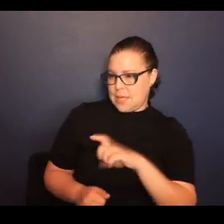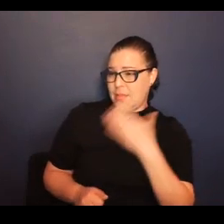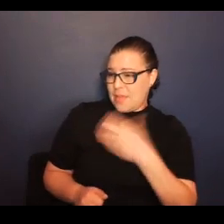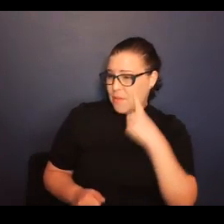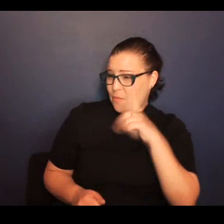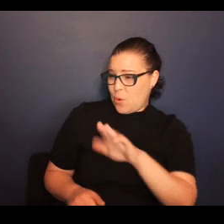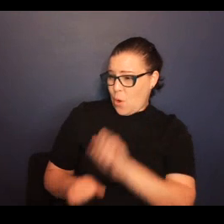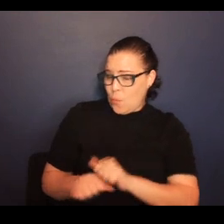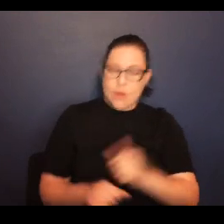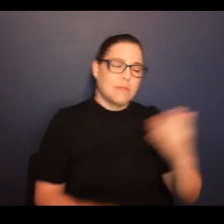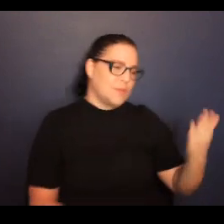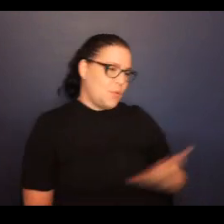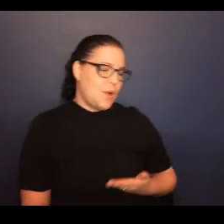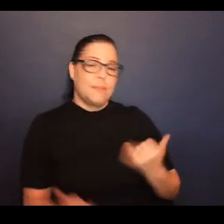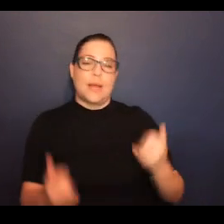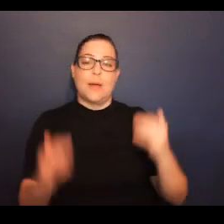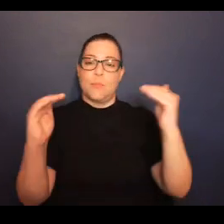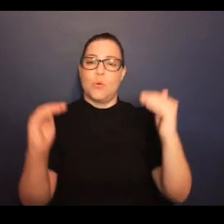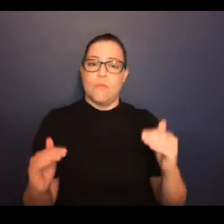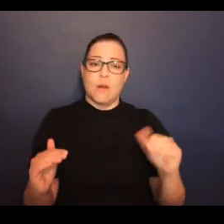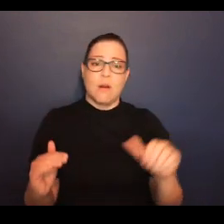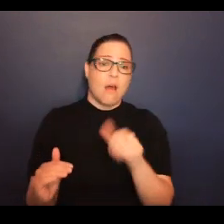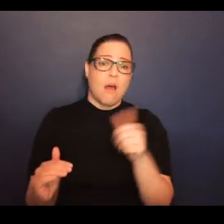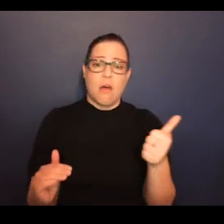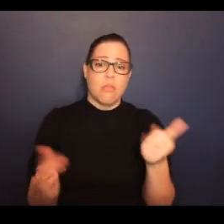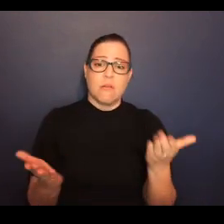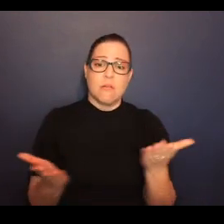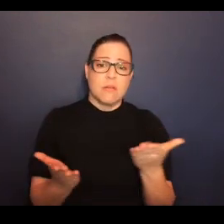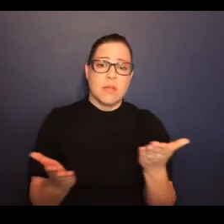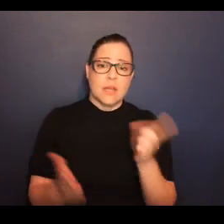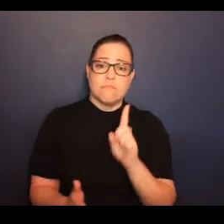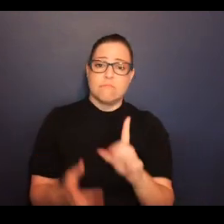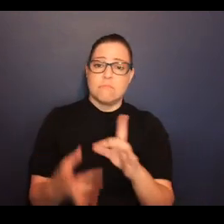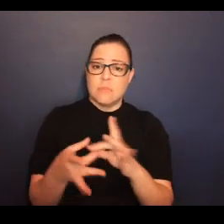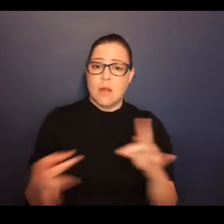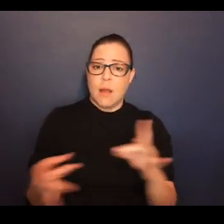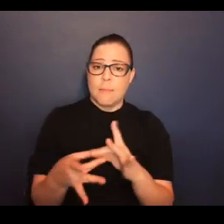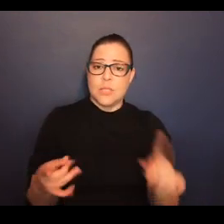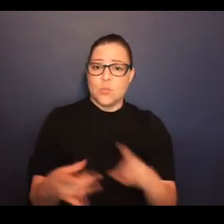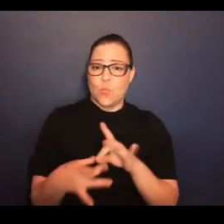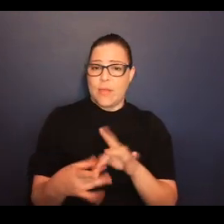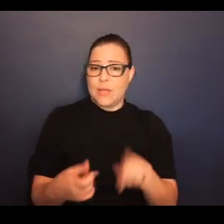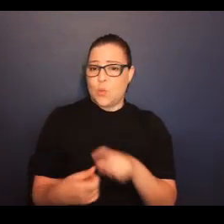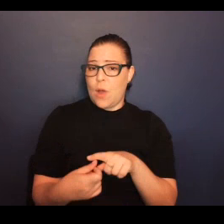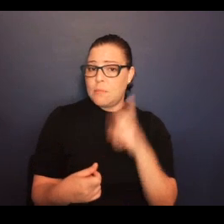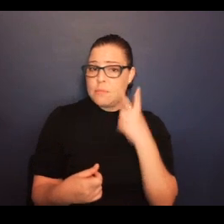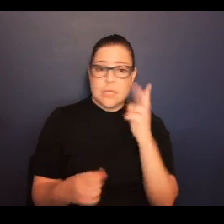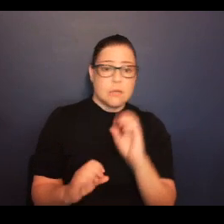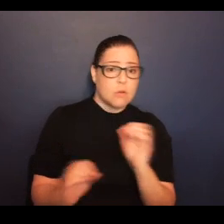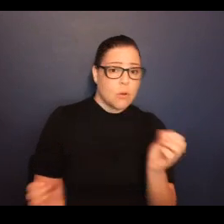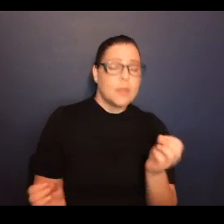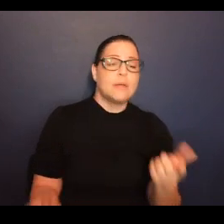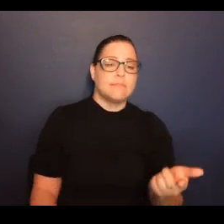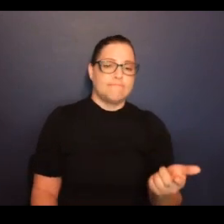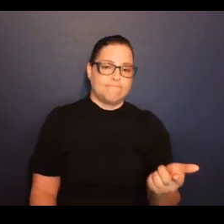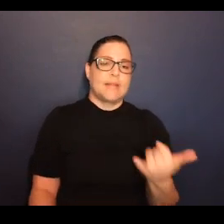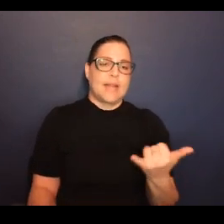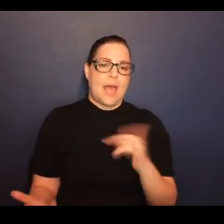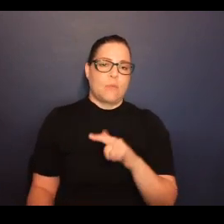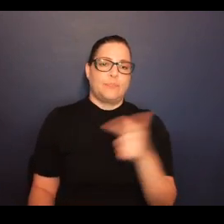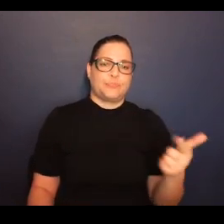You're welcome. All right, let's move on. Is there anybody else in person that would like to speak on this item? I see no one else. Let's move to virtual public